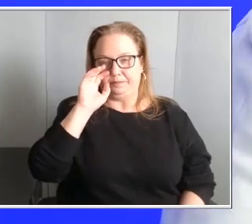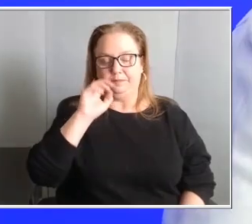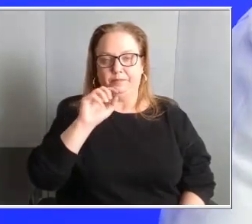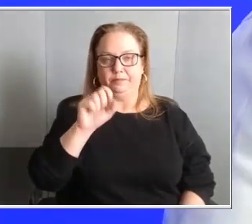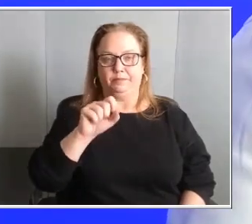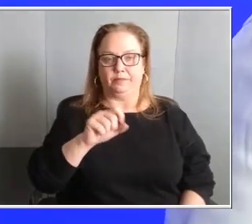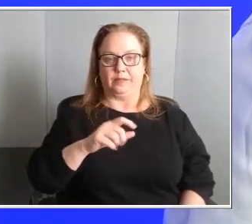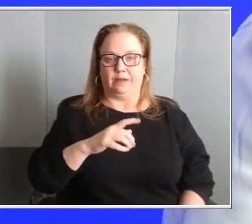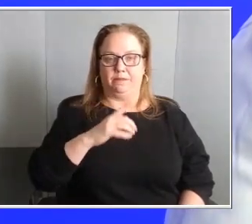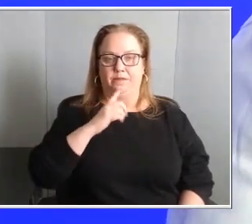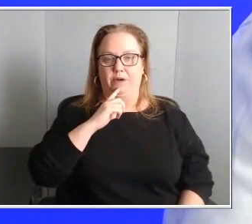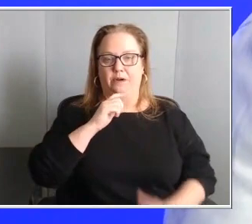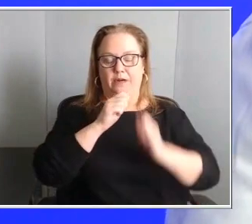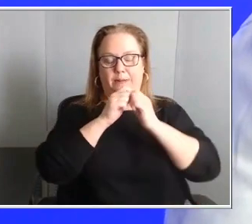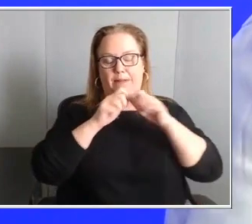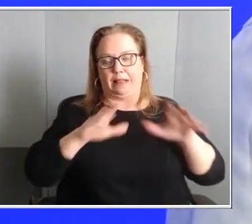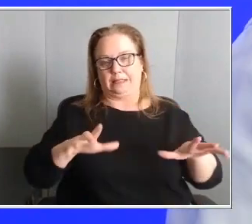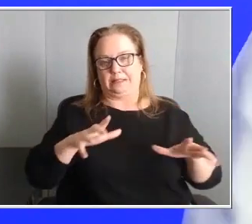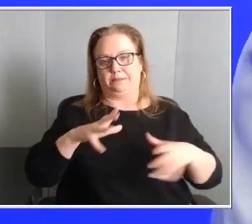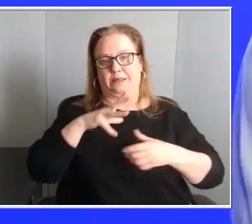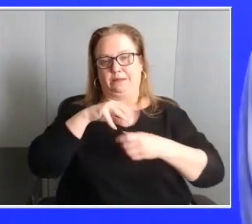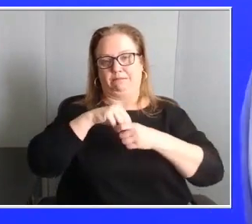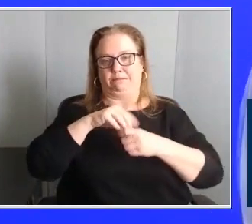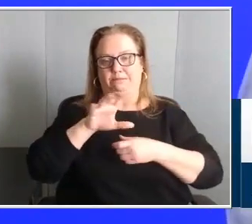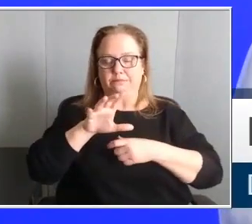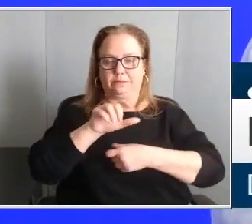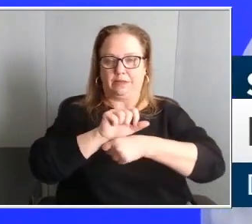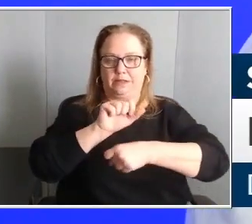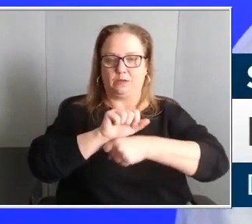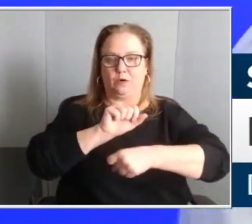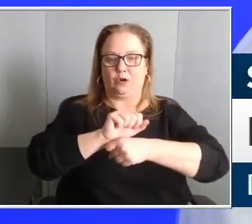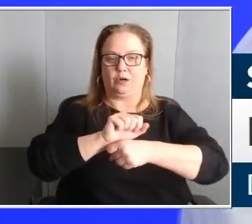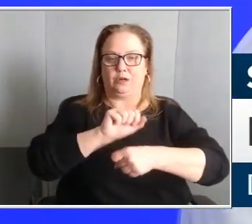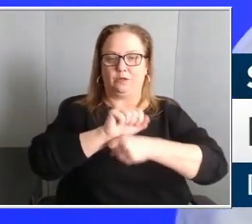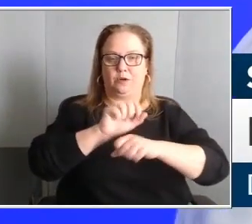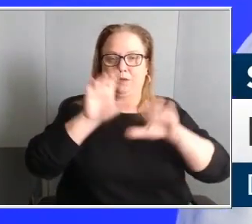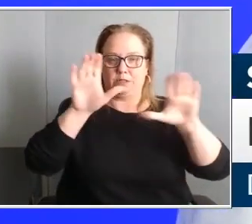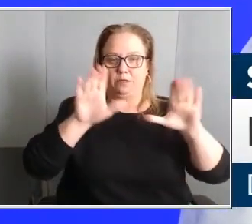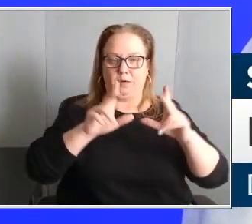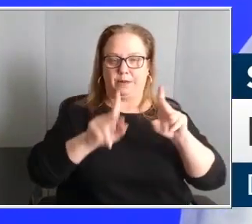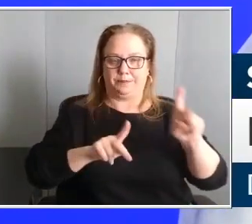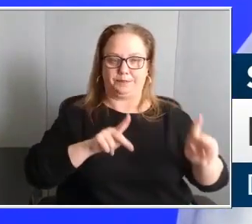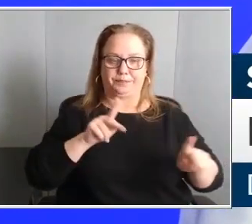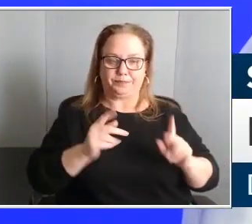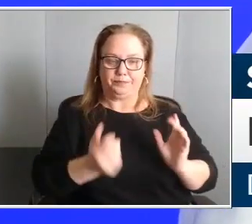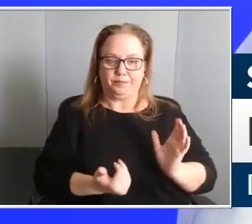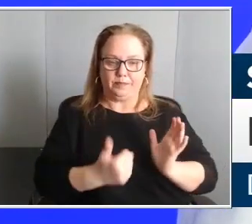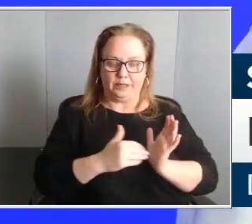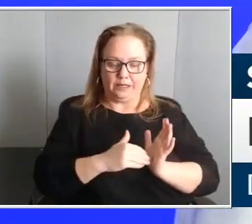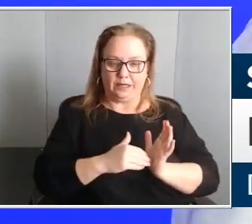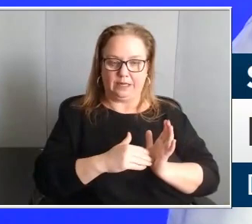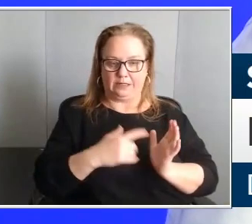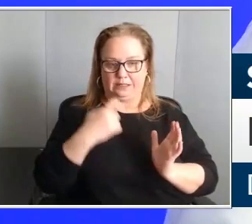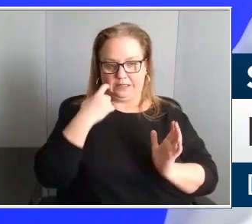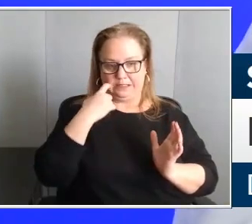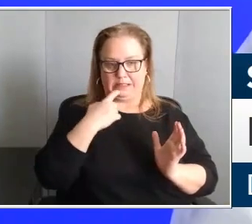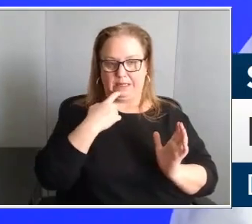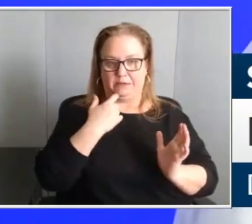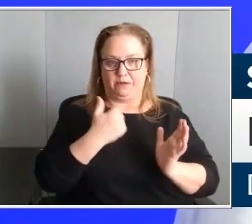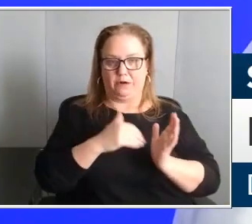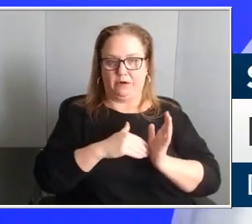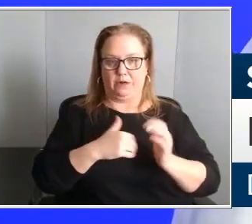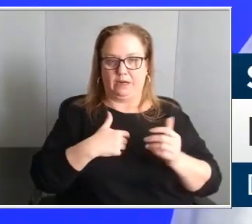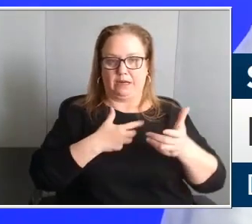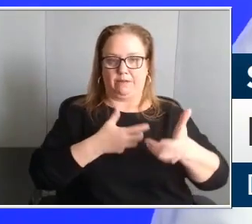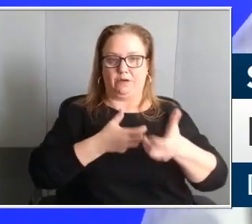to be very blessed to be able to do what I can do and just to work with such great people. And again, to echo what I said earlier, to have the trust